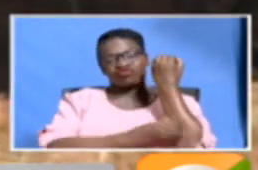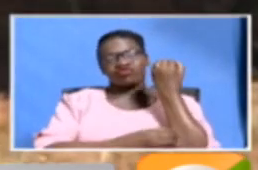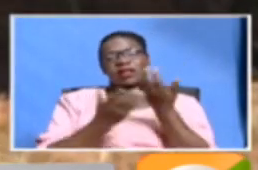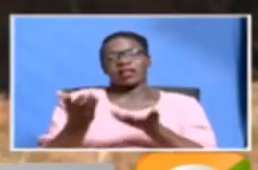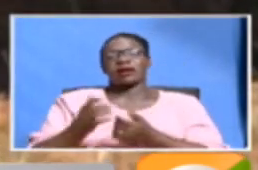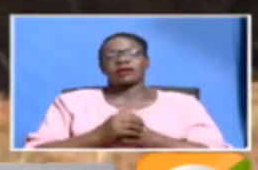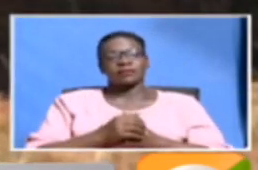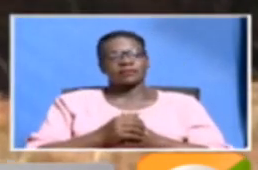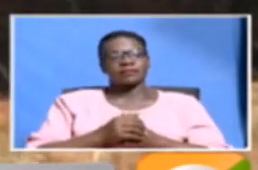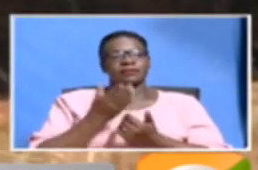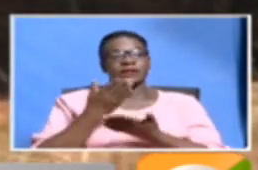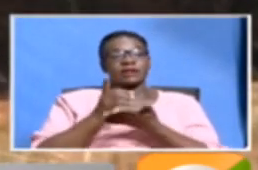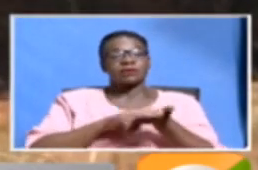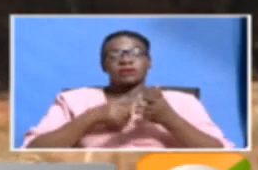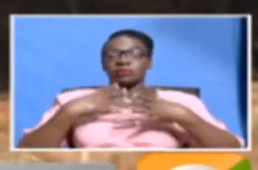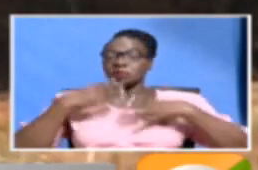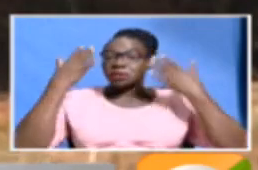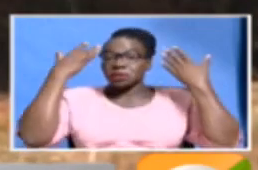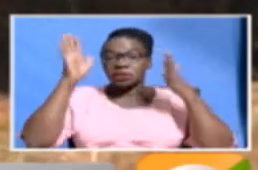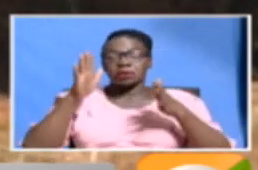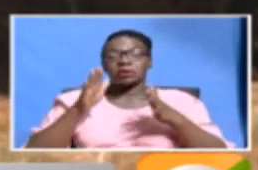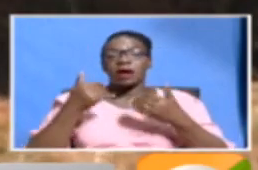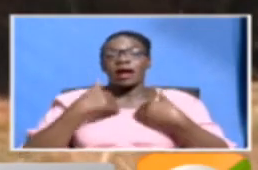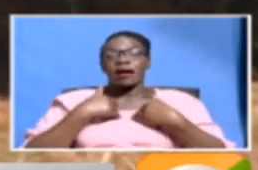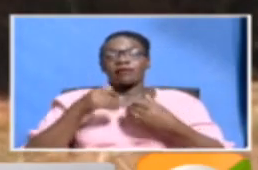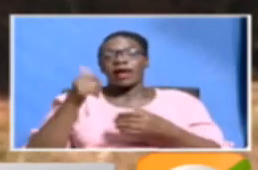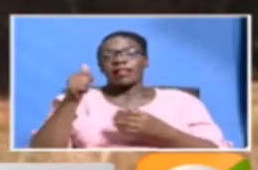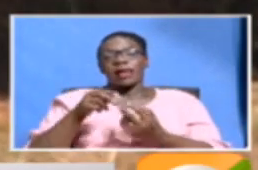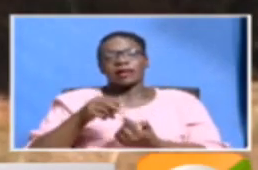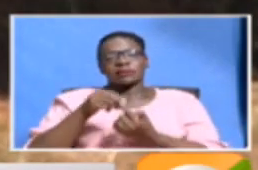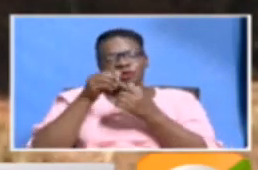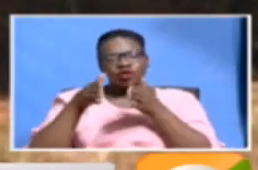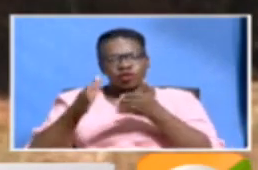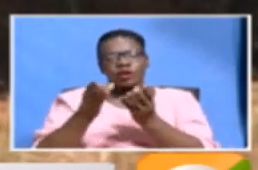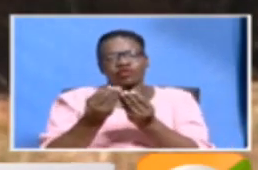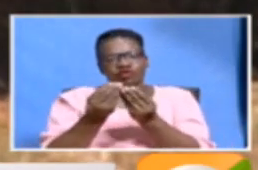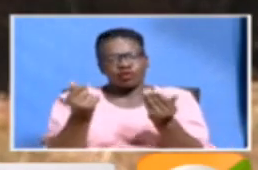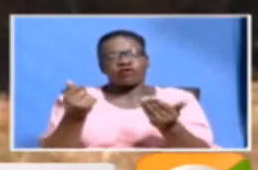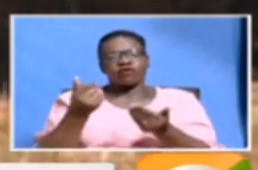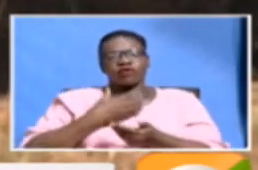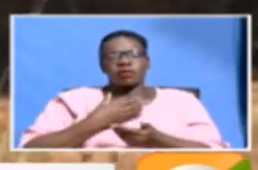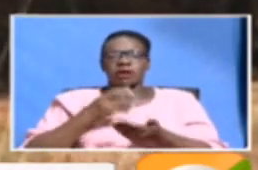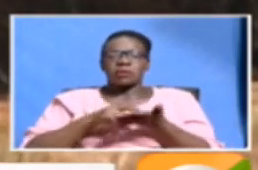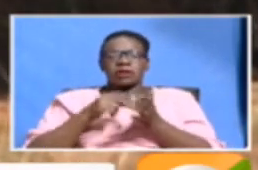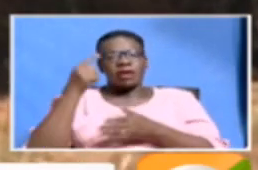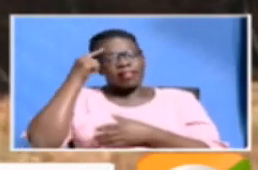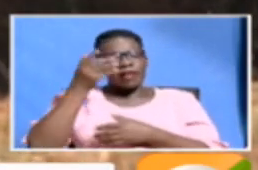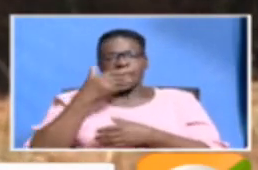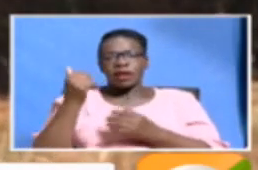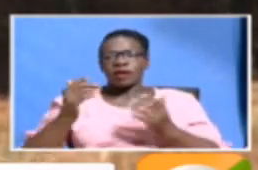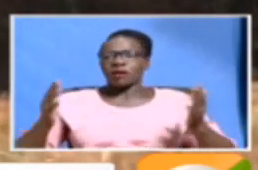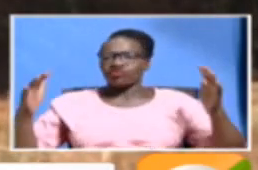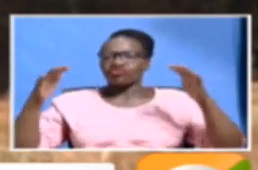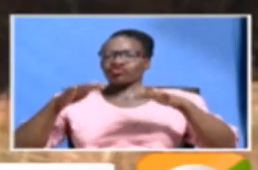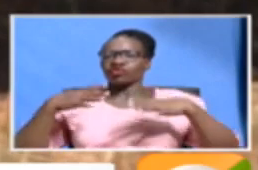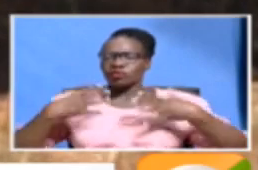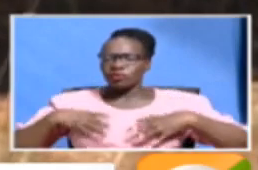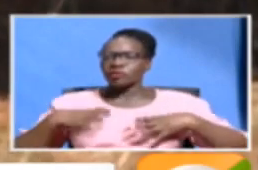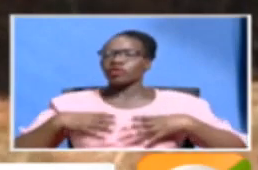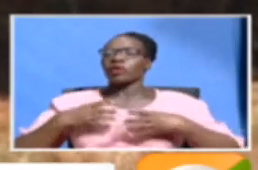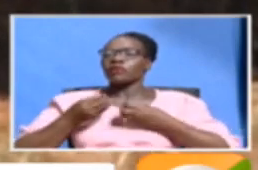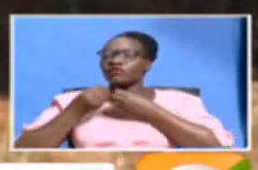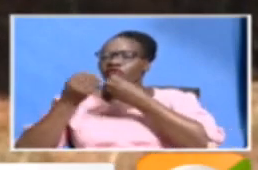Unajua wananchi wengi hawajui kwamba kuna hiyo njia mbadala. So wangefanya baraza tuseme kwa kupitia